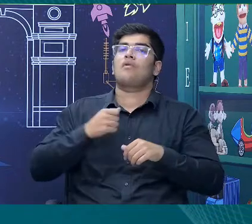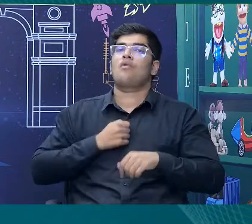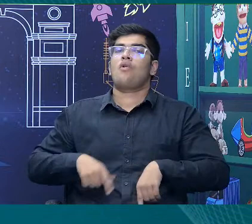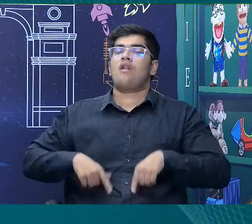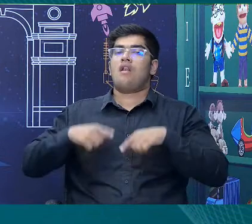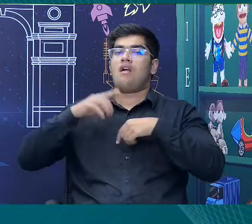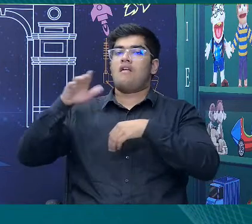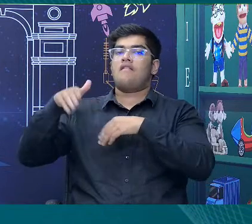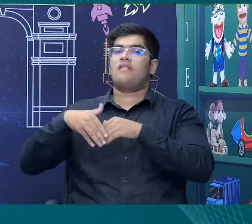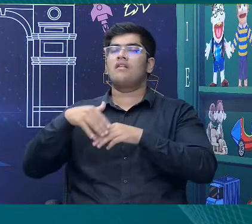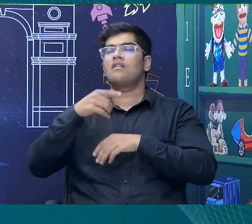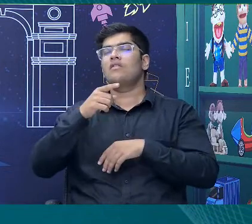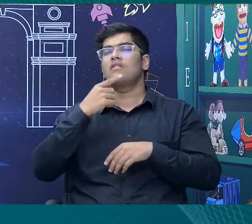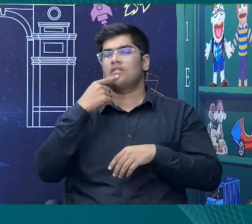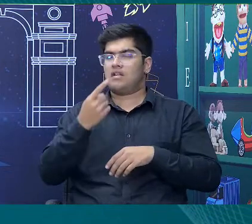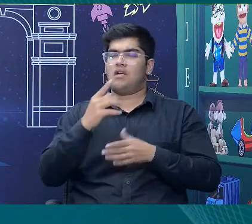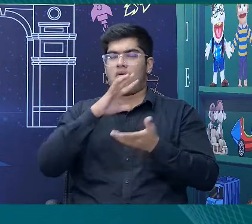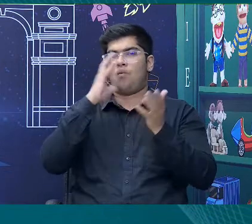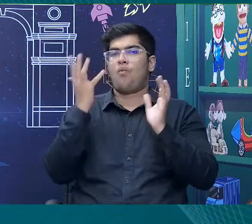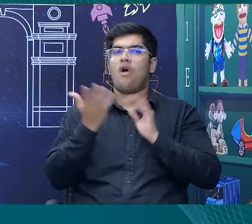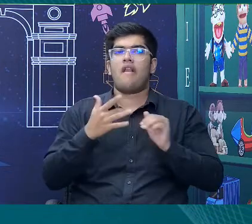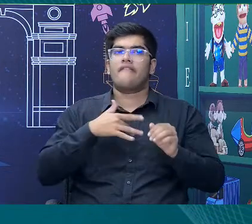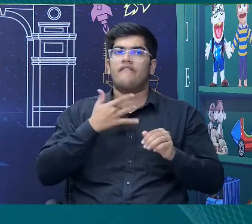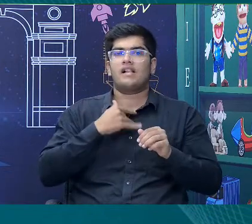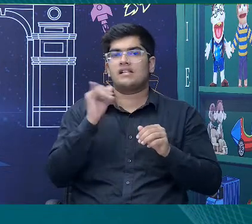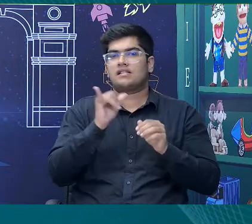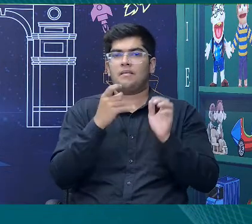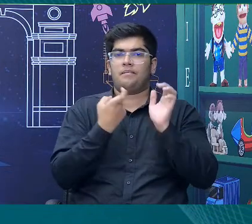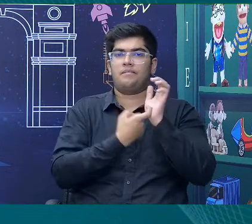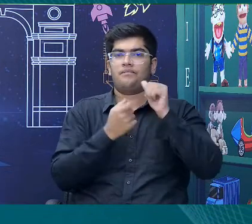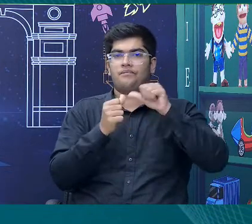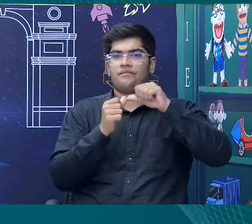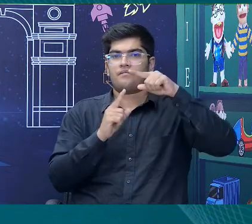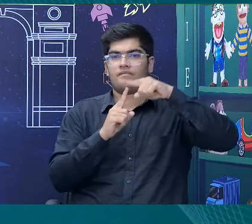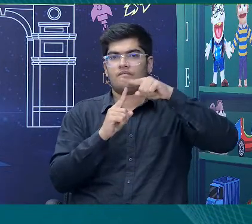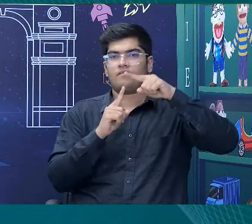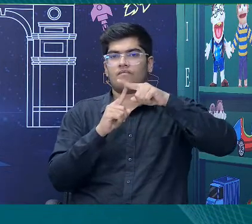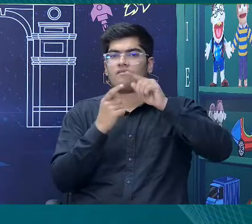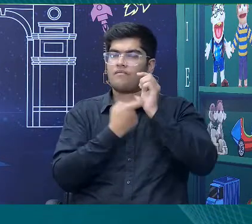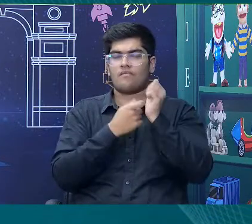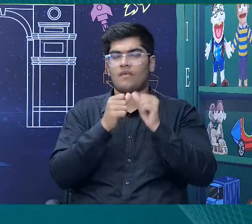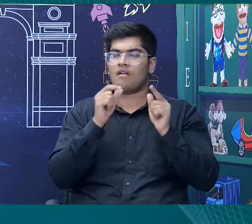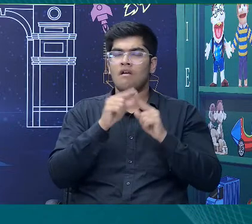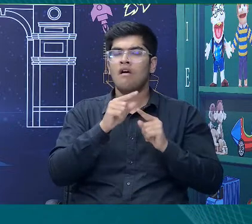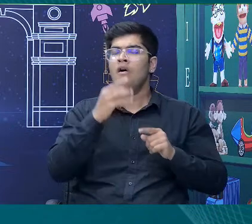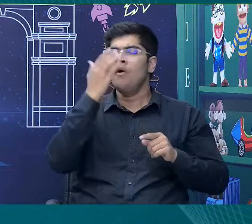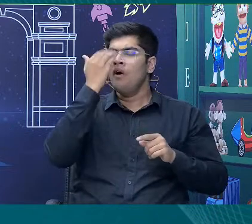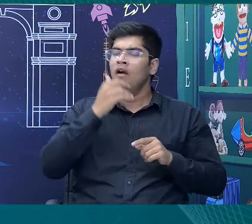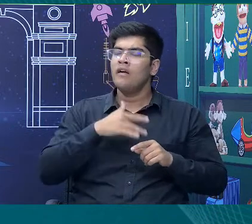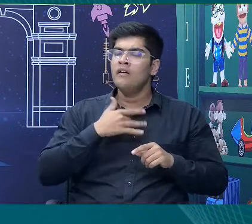So why he does feel like? He's embittered by his experiences.